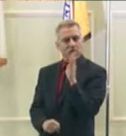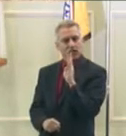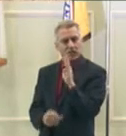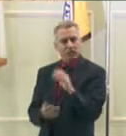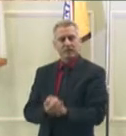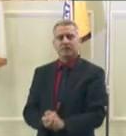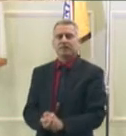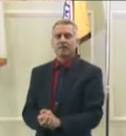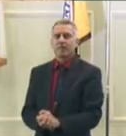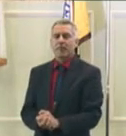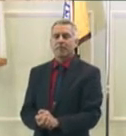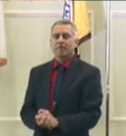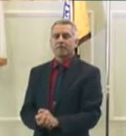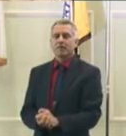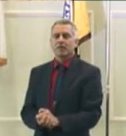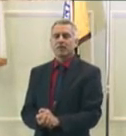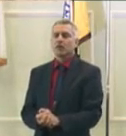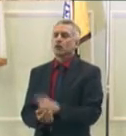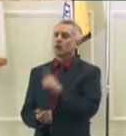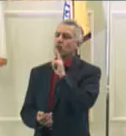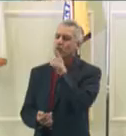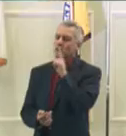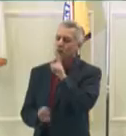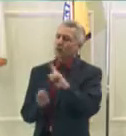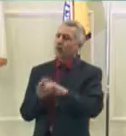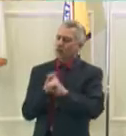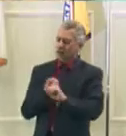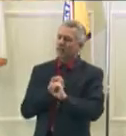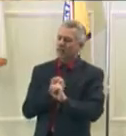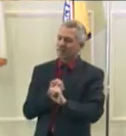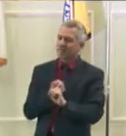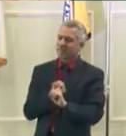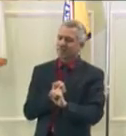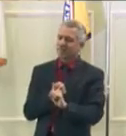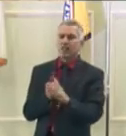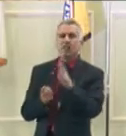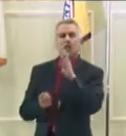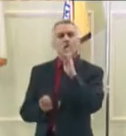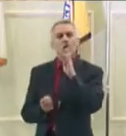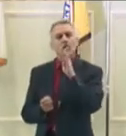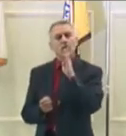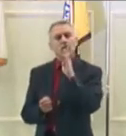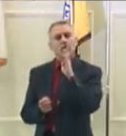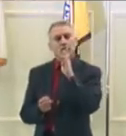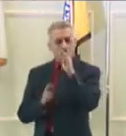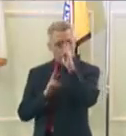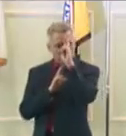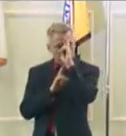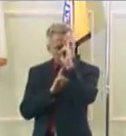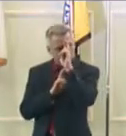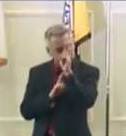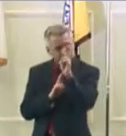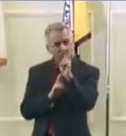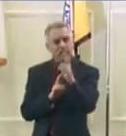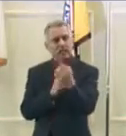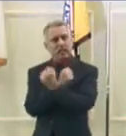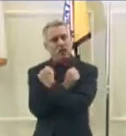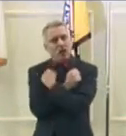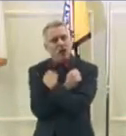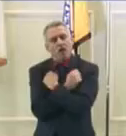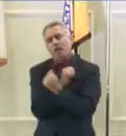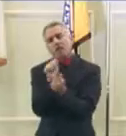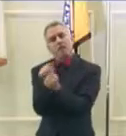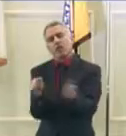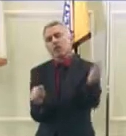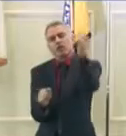closest friend? Don't yell out loud, but I mean, I'm talking about the one you love and respect more than anybody else. The one you can share all your